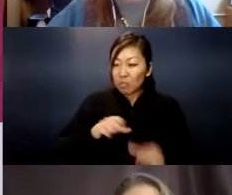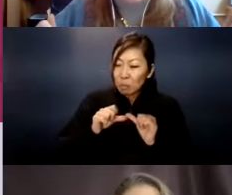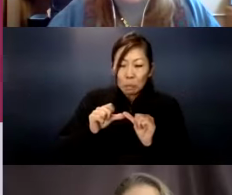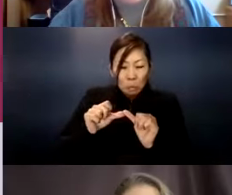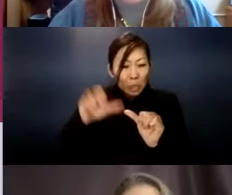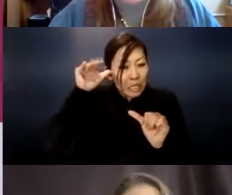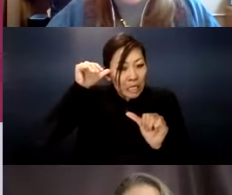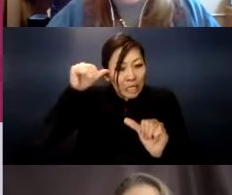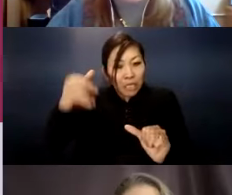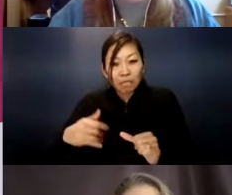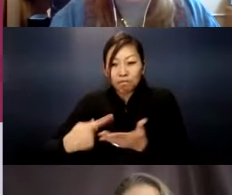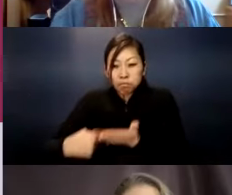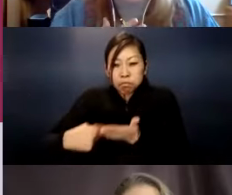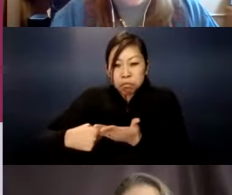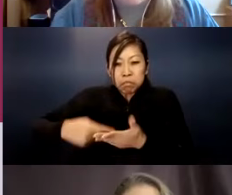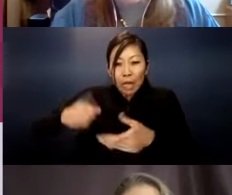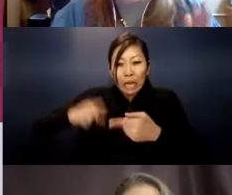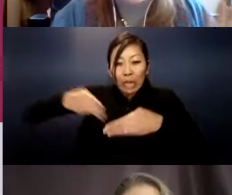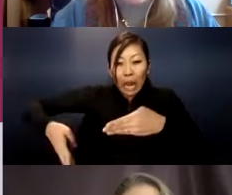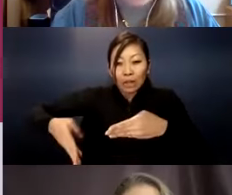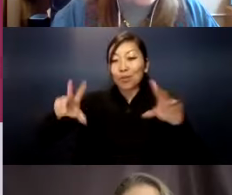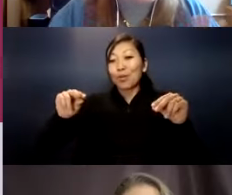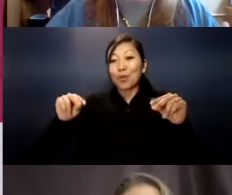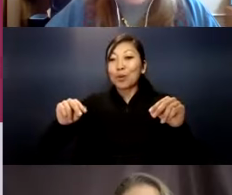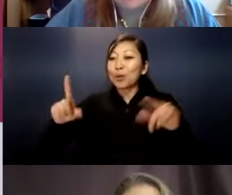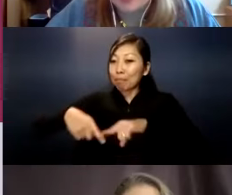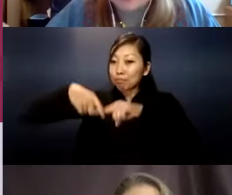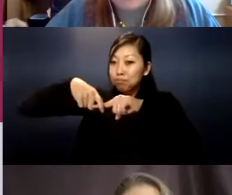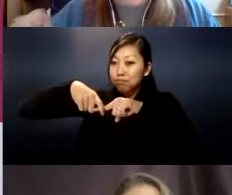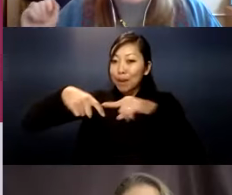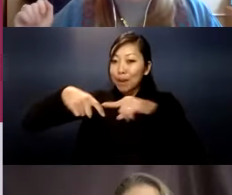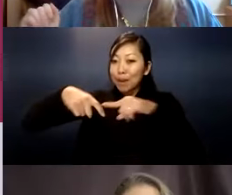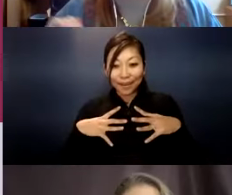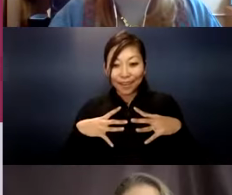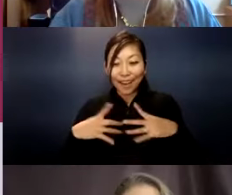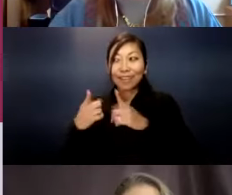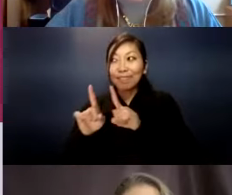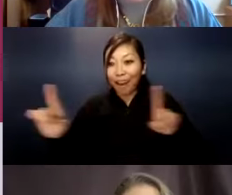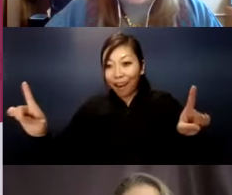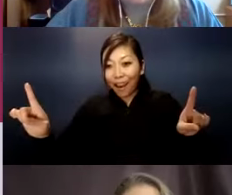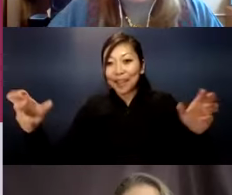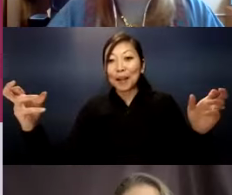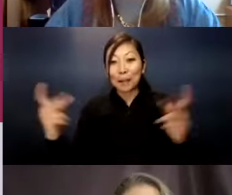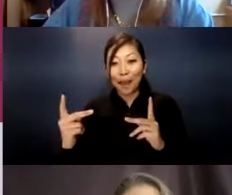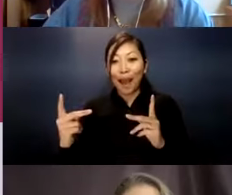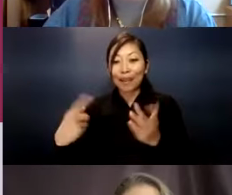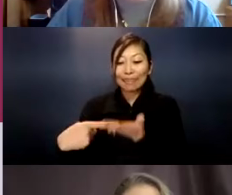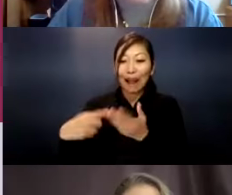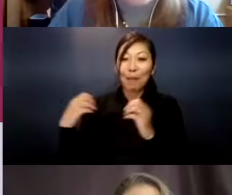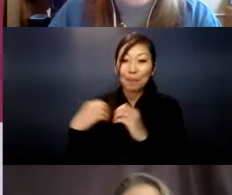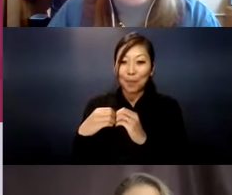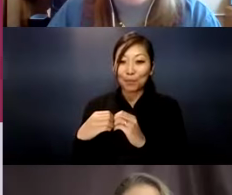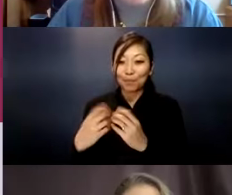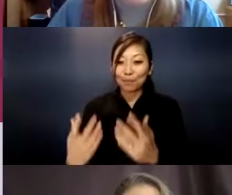just because you started it. You can stop and take a break and come back. That is more than